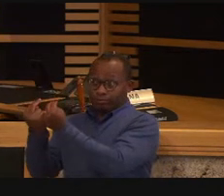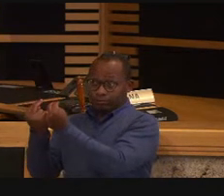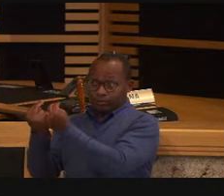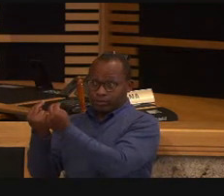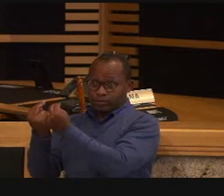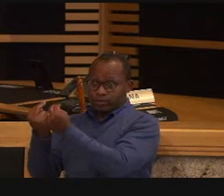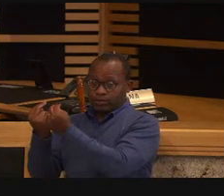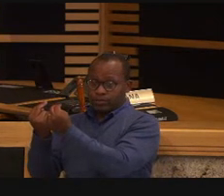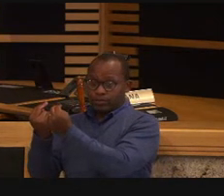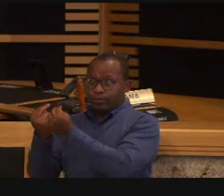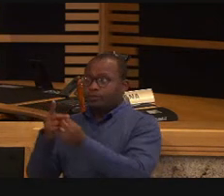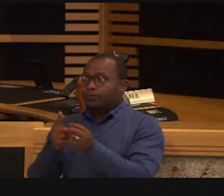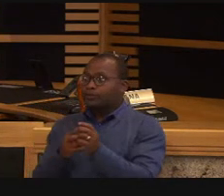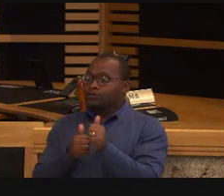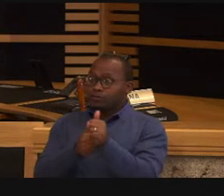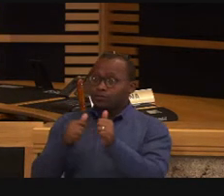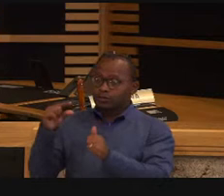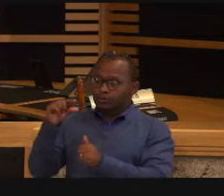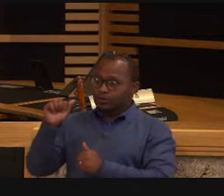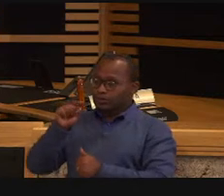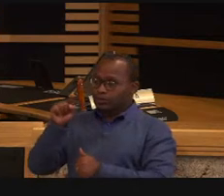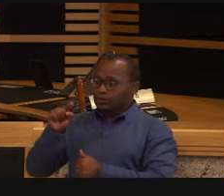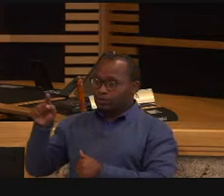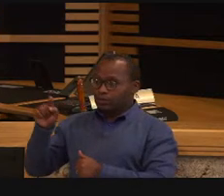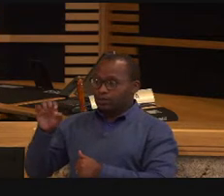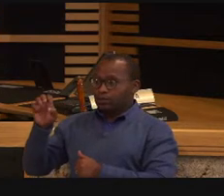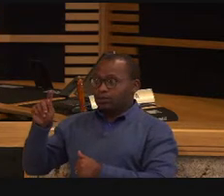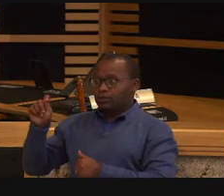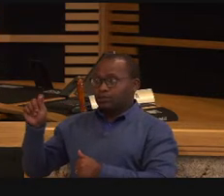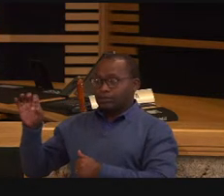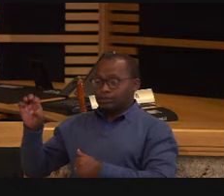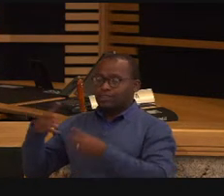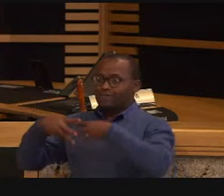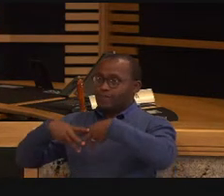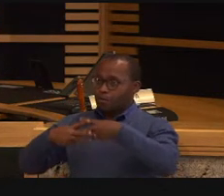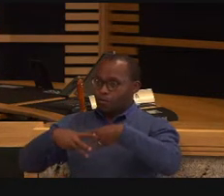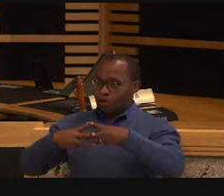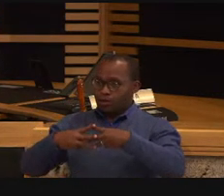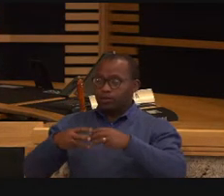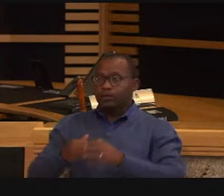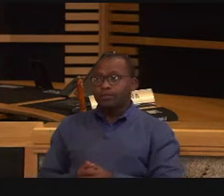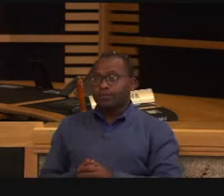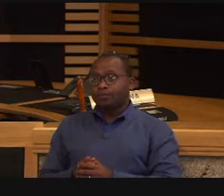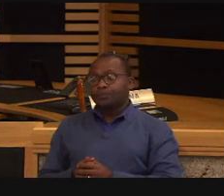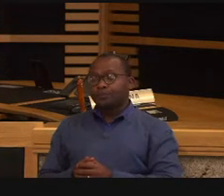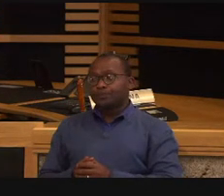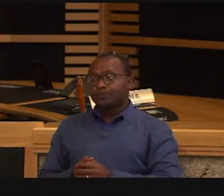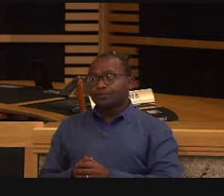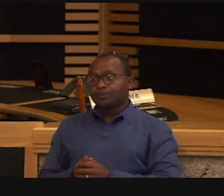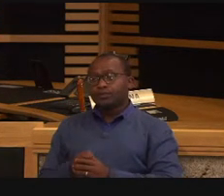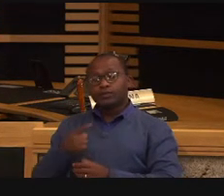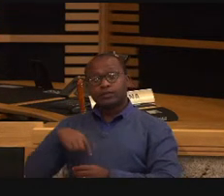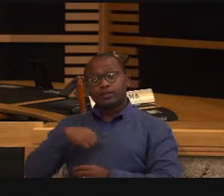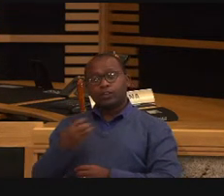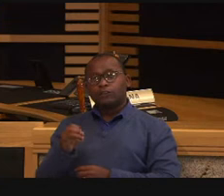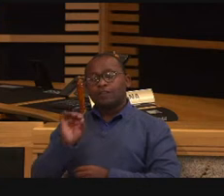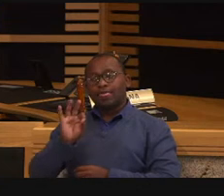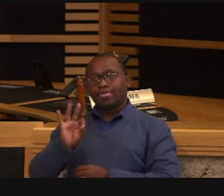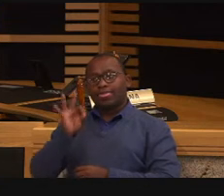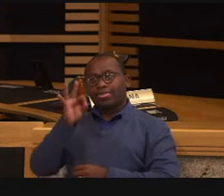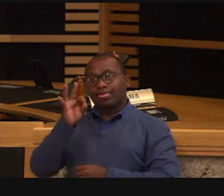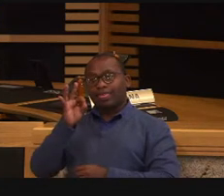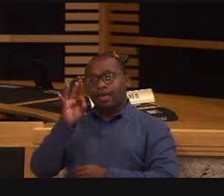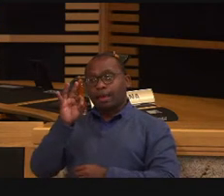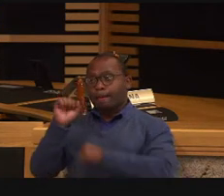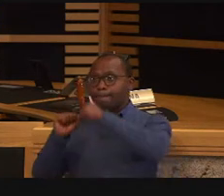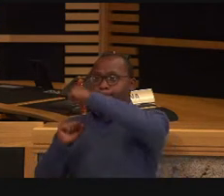are gazetted in the annual conditions grant framework. There are three pillars, Deputy Speaker, that must be noted